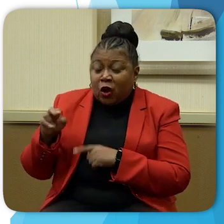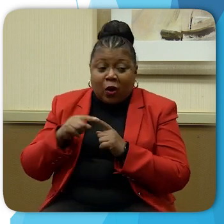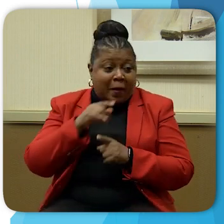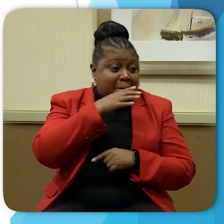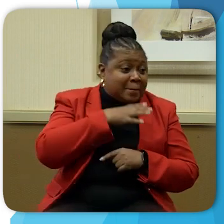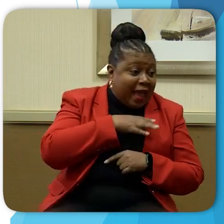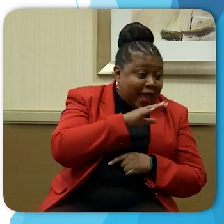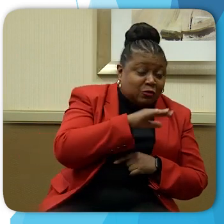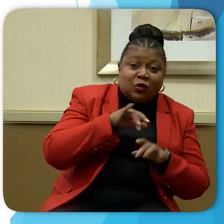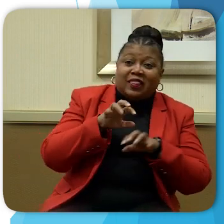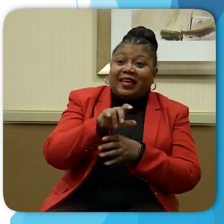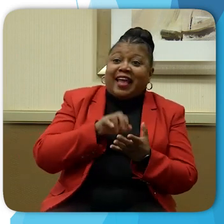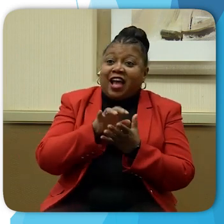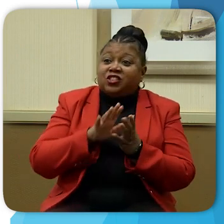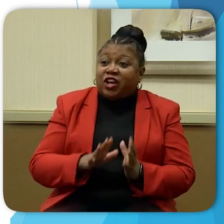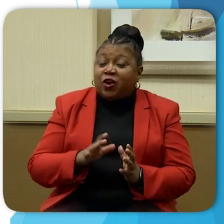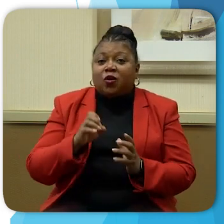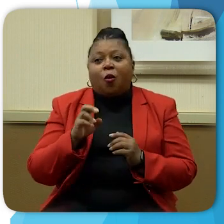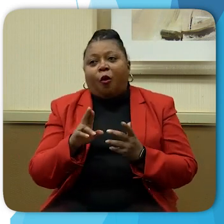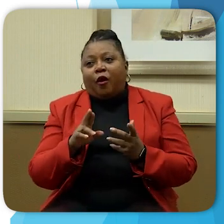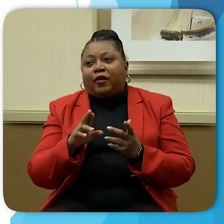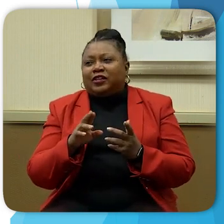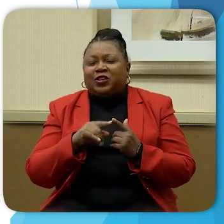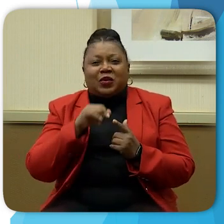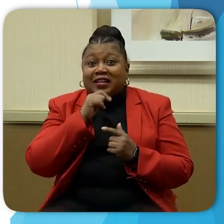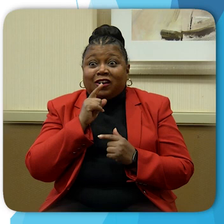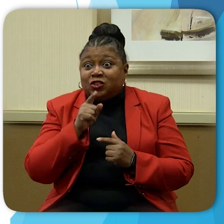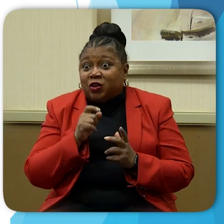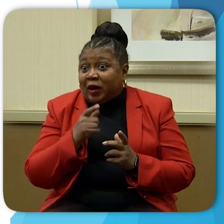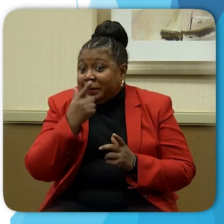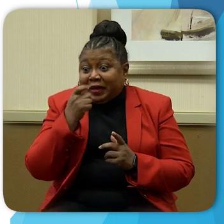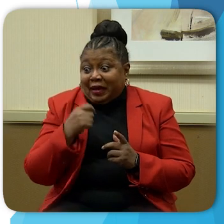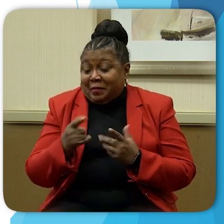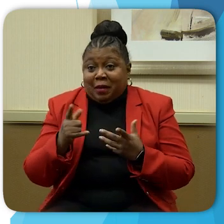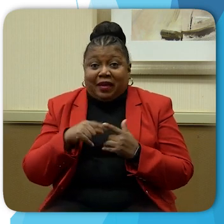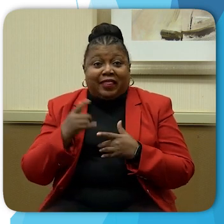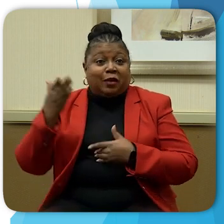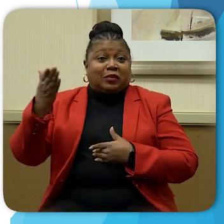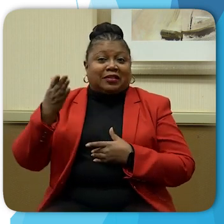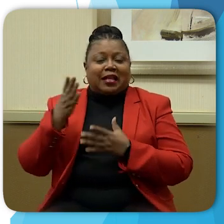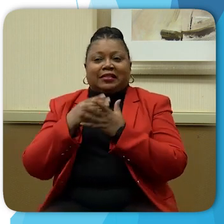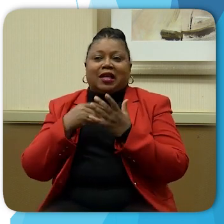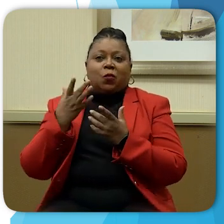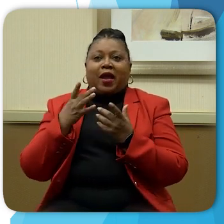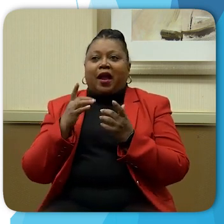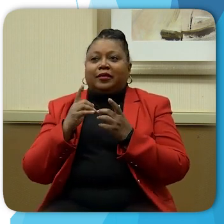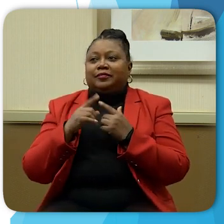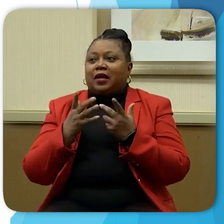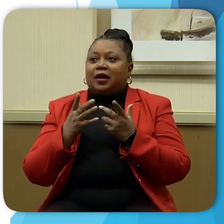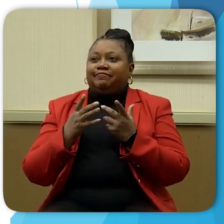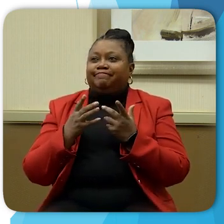to the cashier, or that you're not sure because maybe they present somewhere